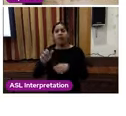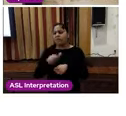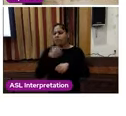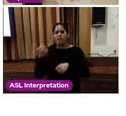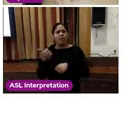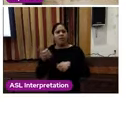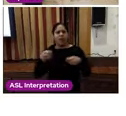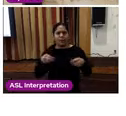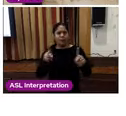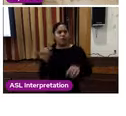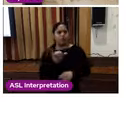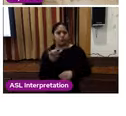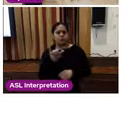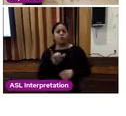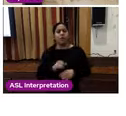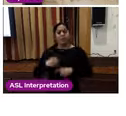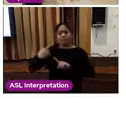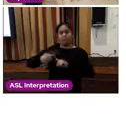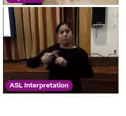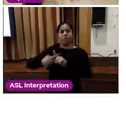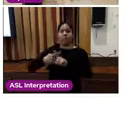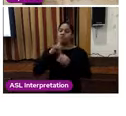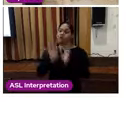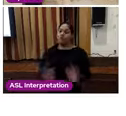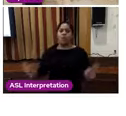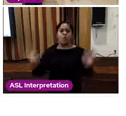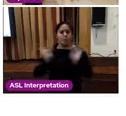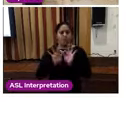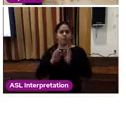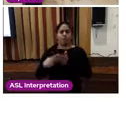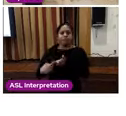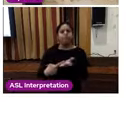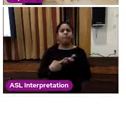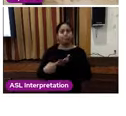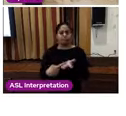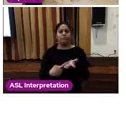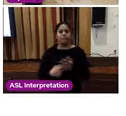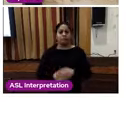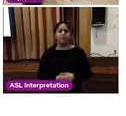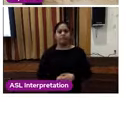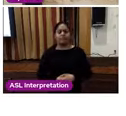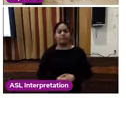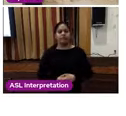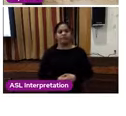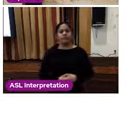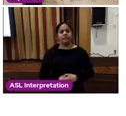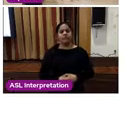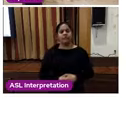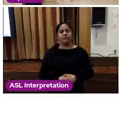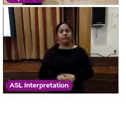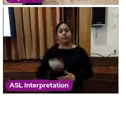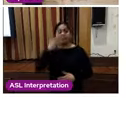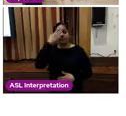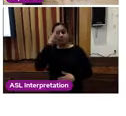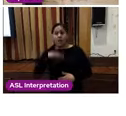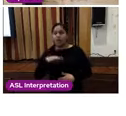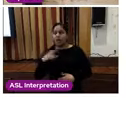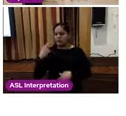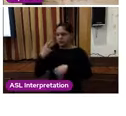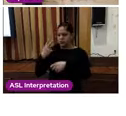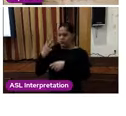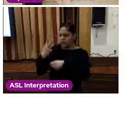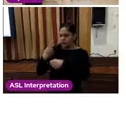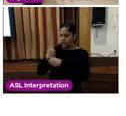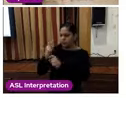well, but a monthly town hall has been very important. So we've held, it's been 2 years, about 24